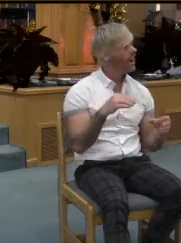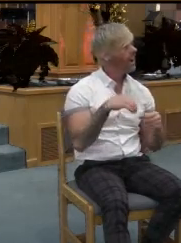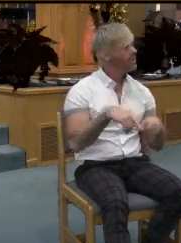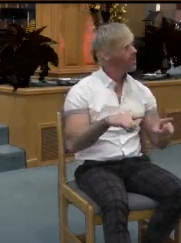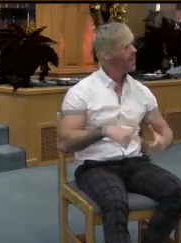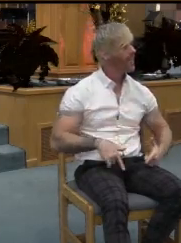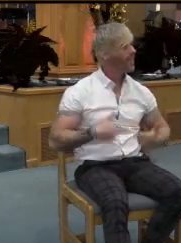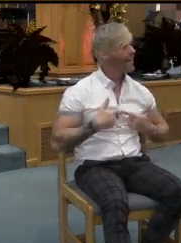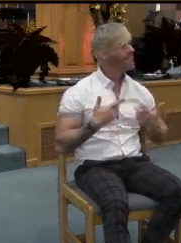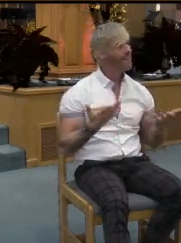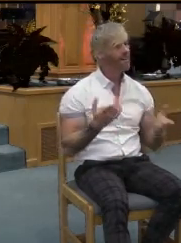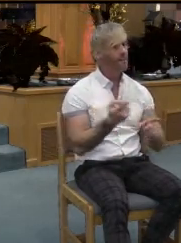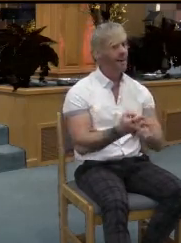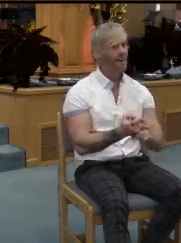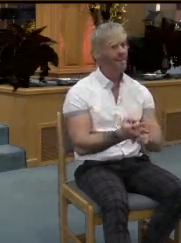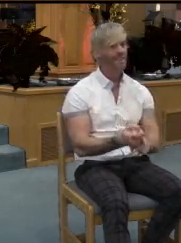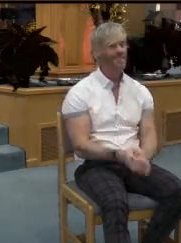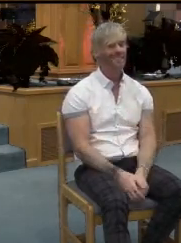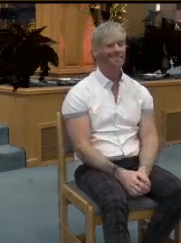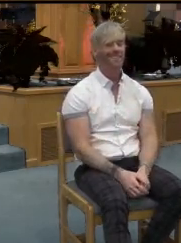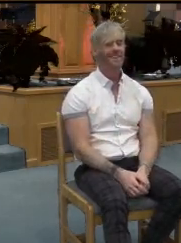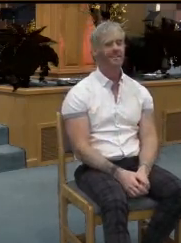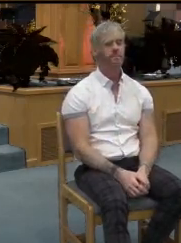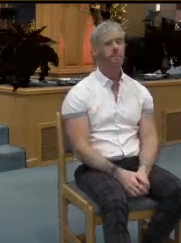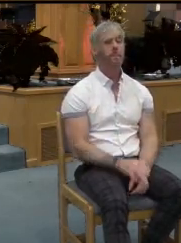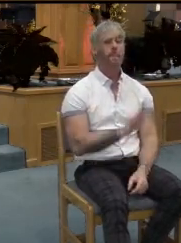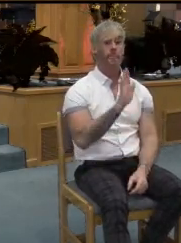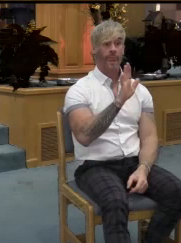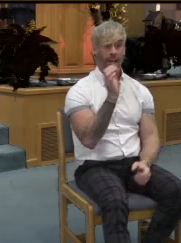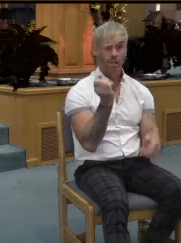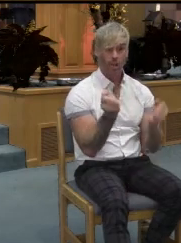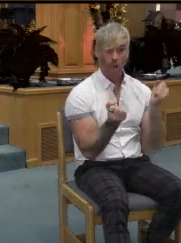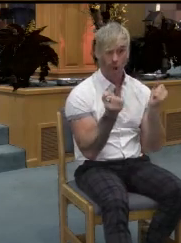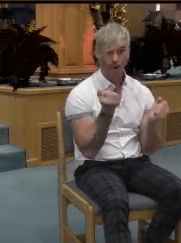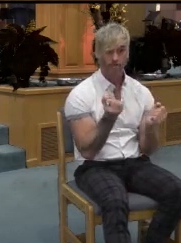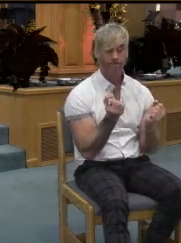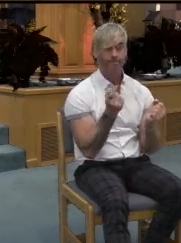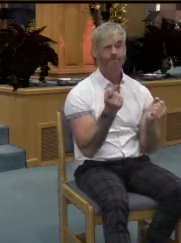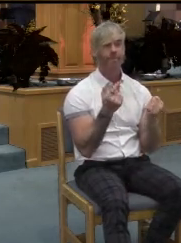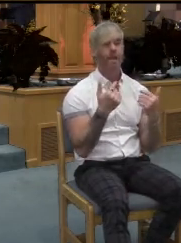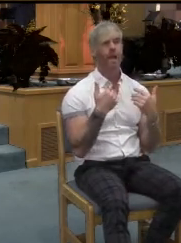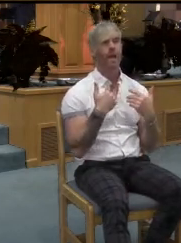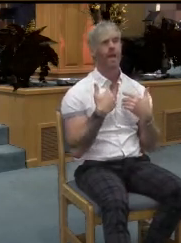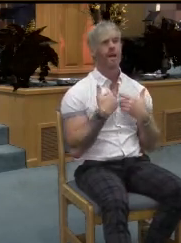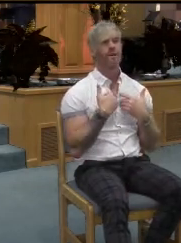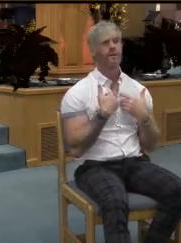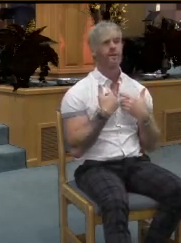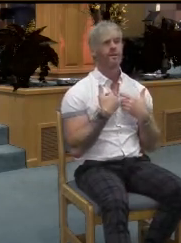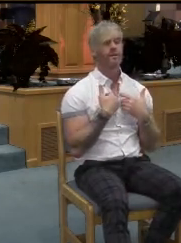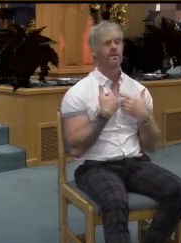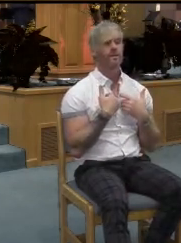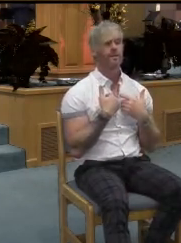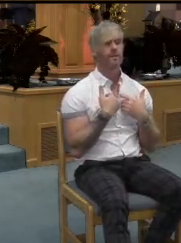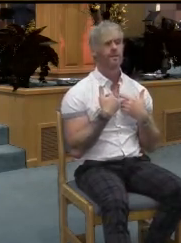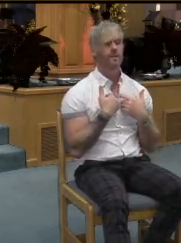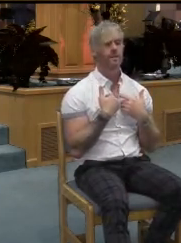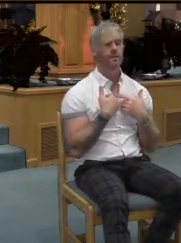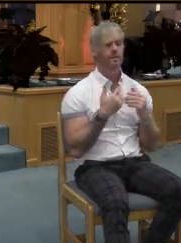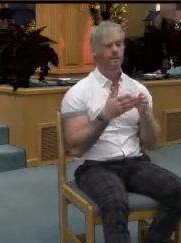I put something... You know how your car, you got a lot of them have these things, you can raise it up and there's your tools to